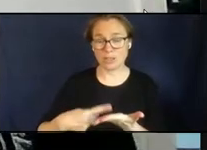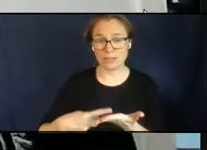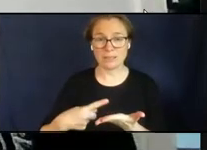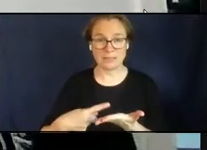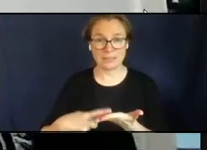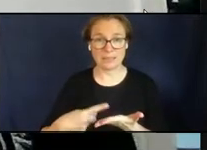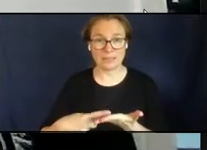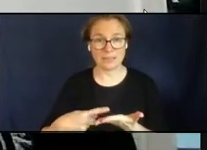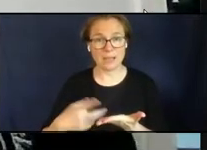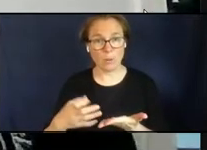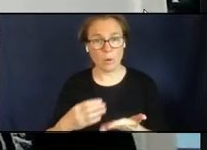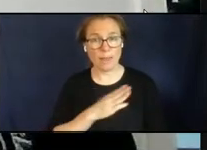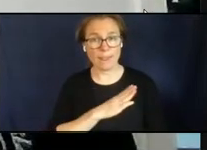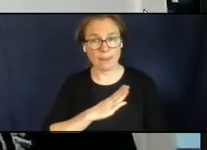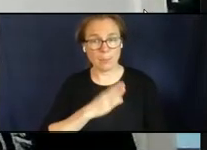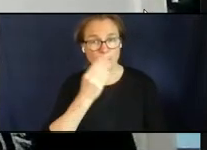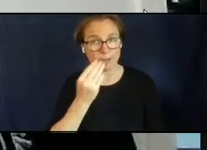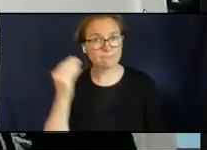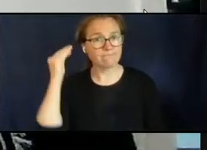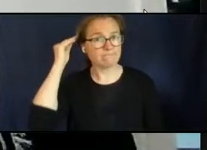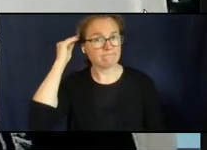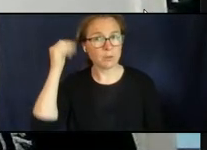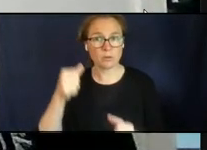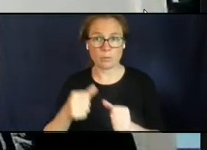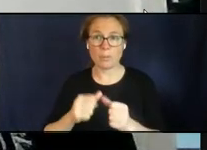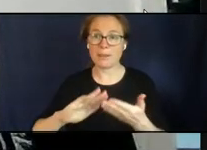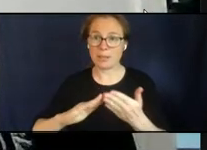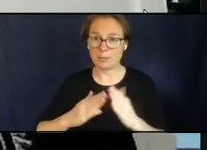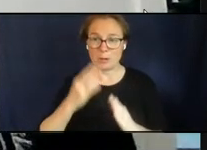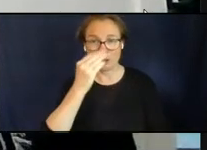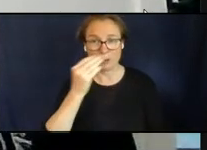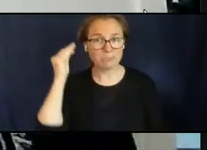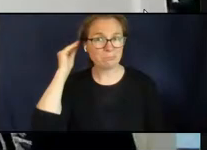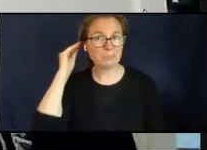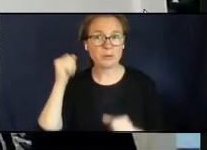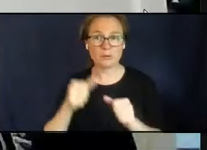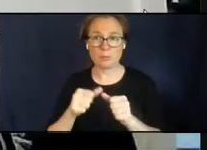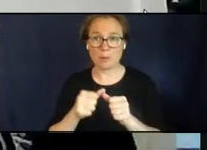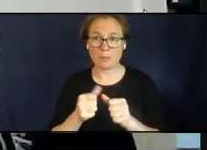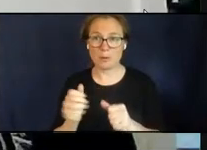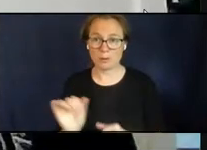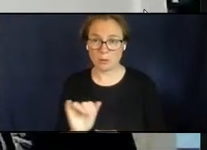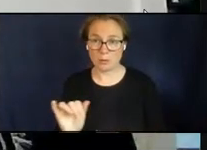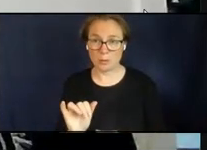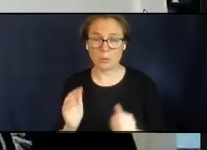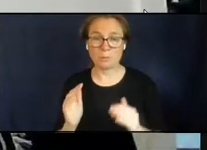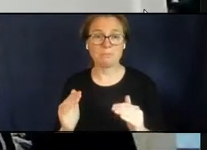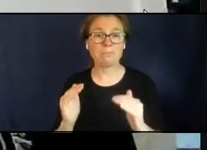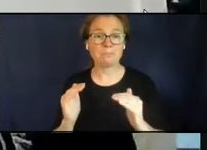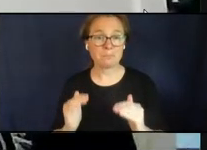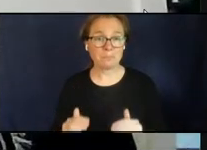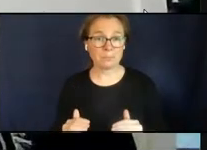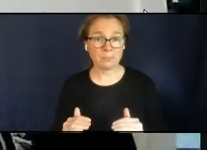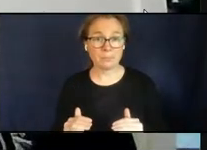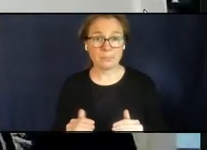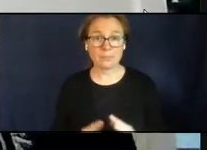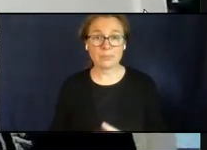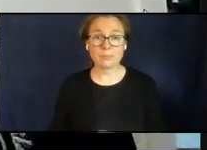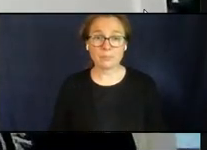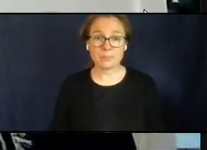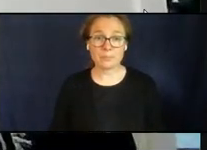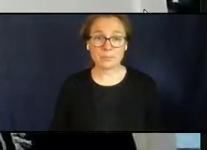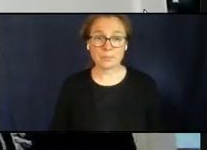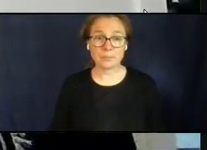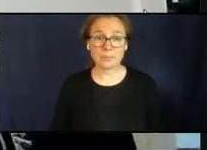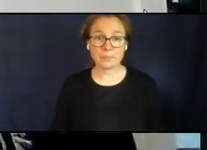members and the community. So thank you all for your presentations. With that, I think we have just one bit